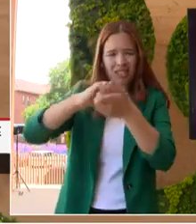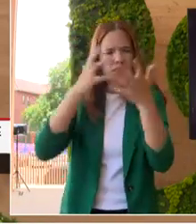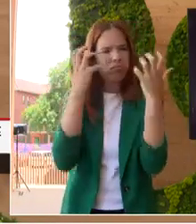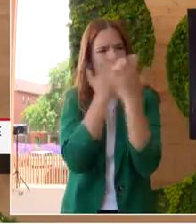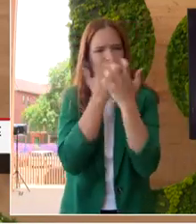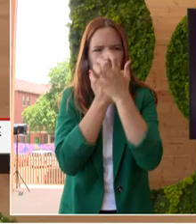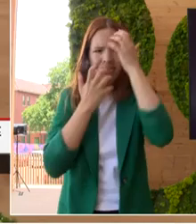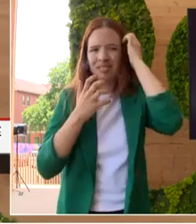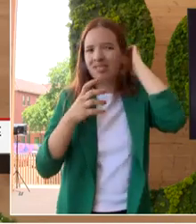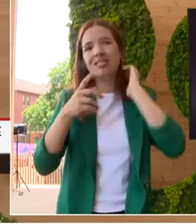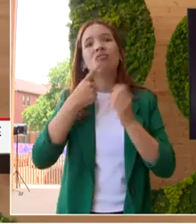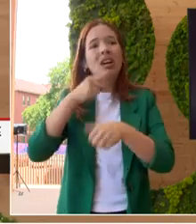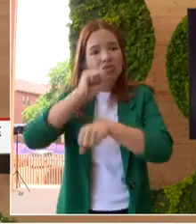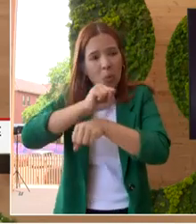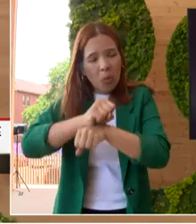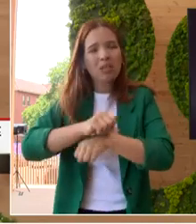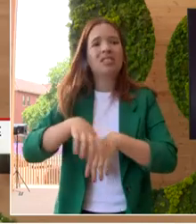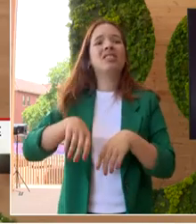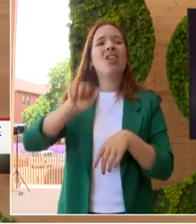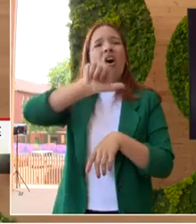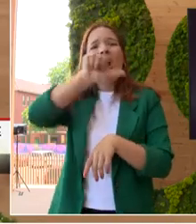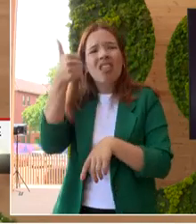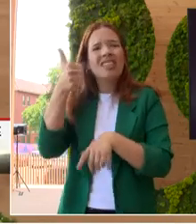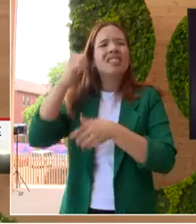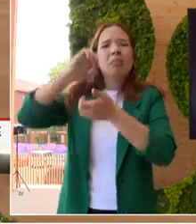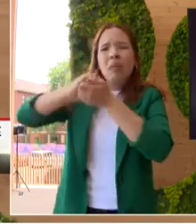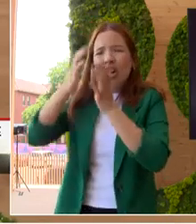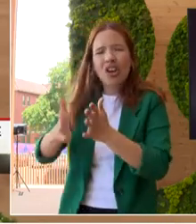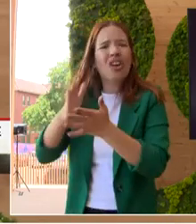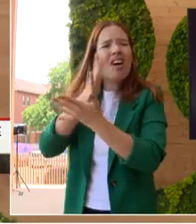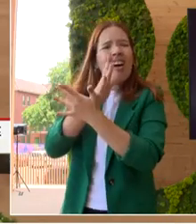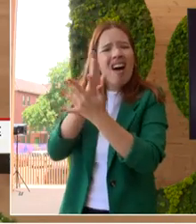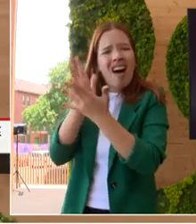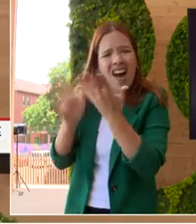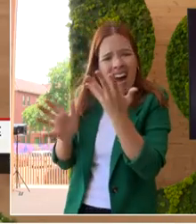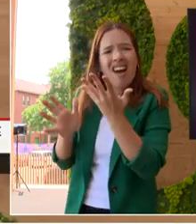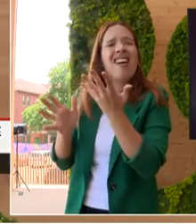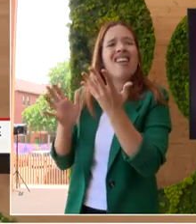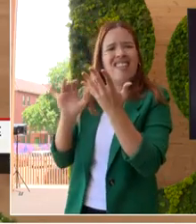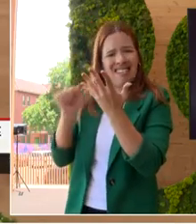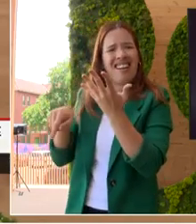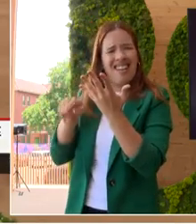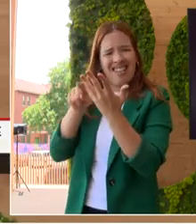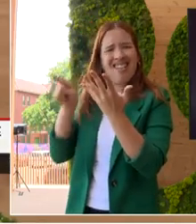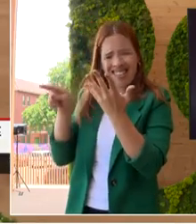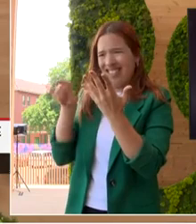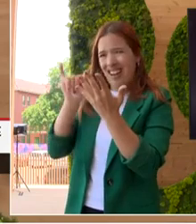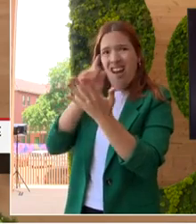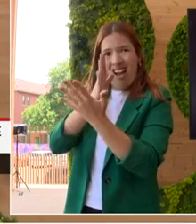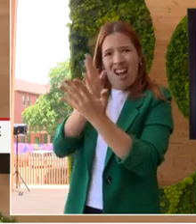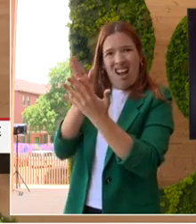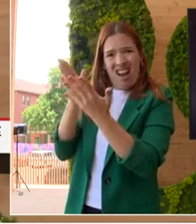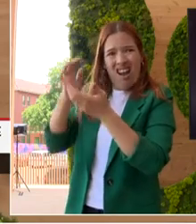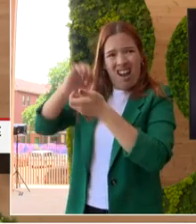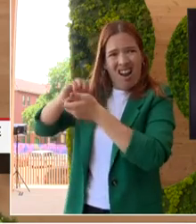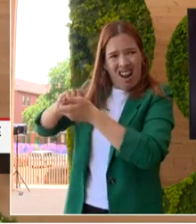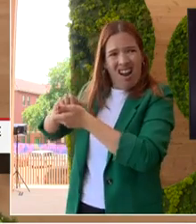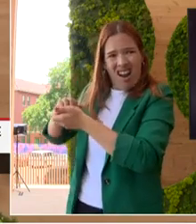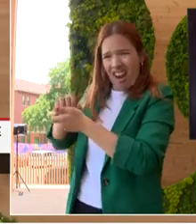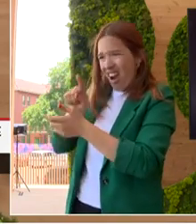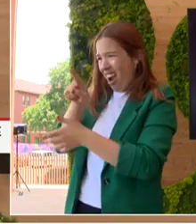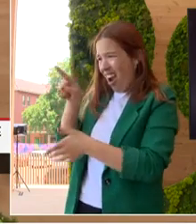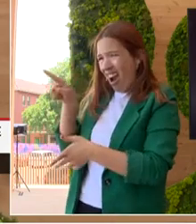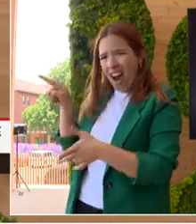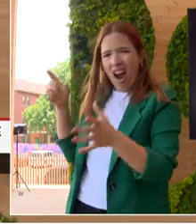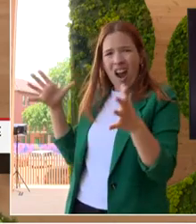social impact developer, Emerson Collective, and the community can serve as a national model for